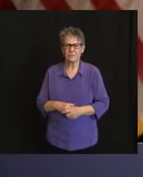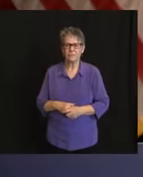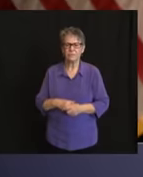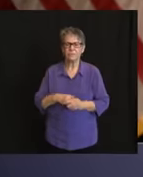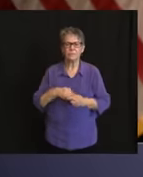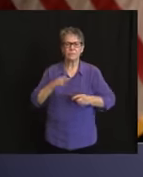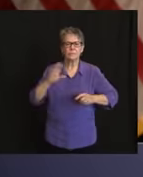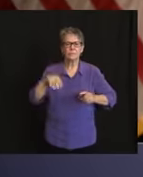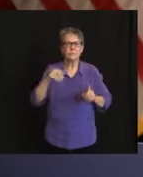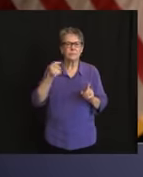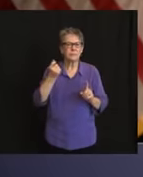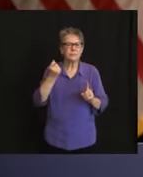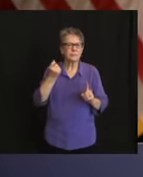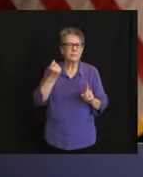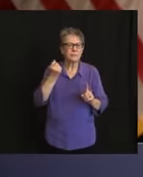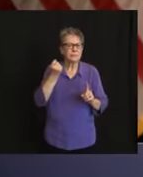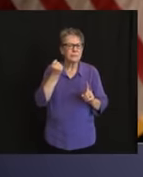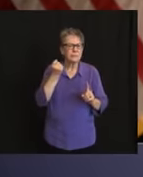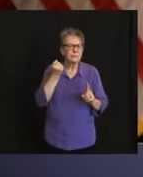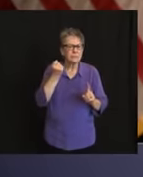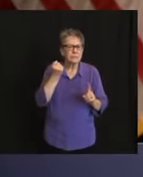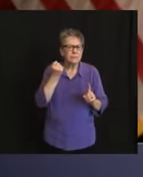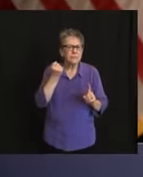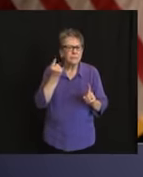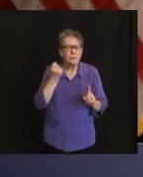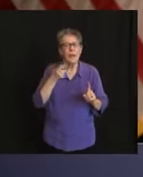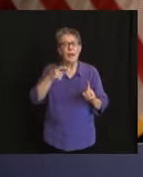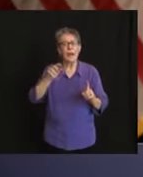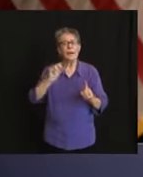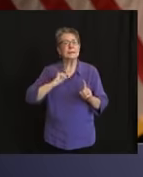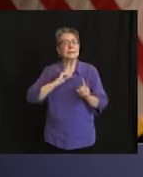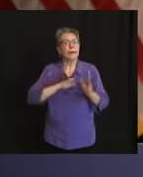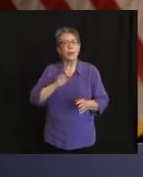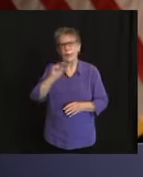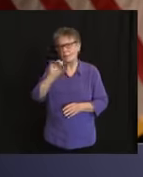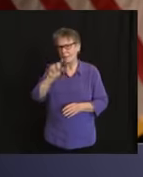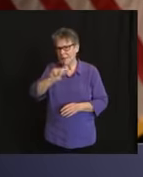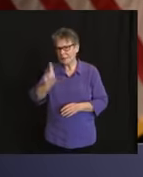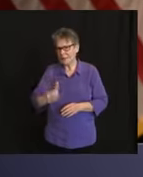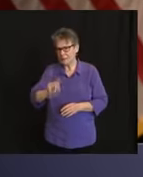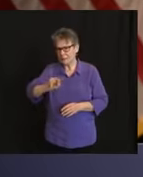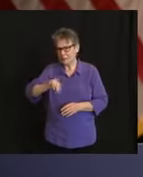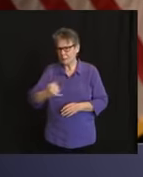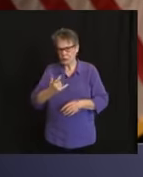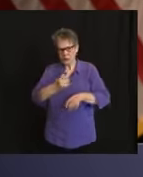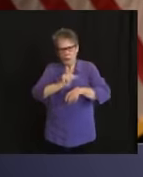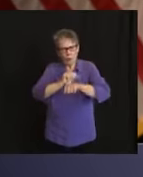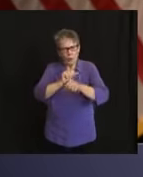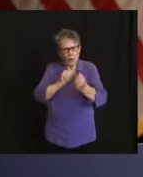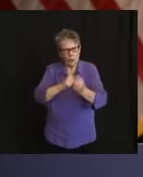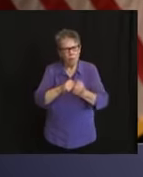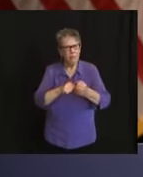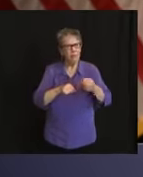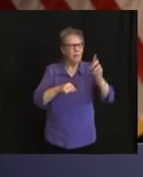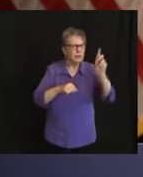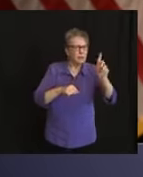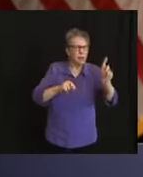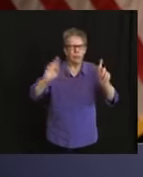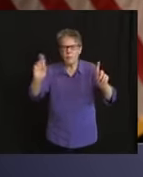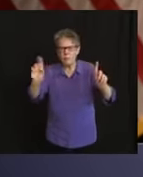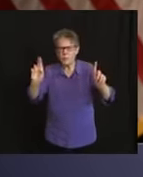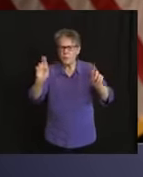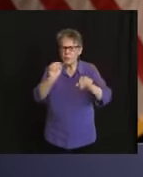co-sponsor bipartisan legislation. My guess is it's not every day, and it's a big step, and it's a big statement. And I think